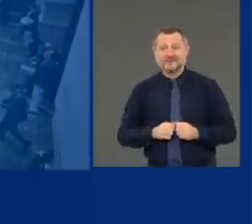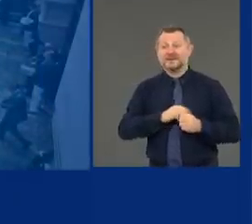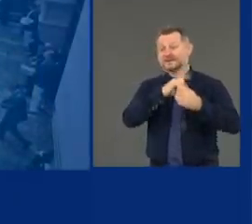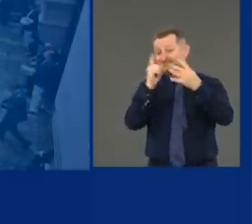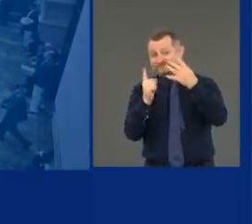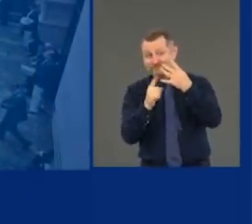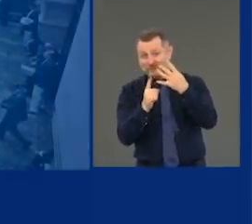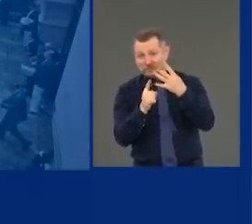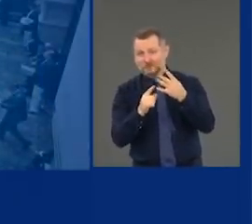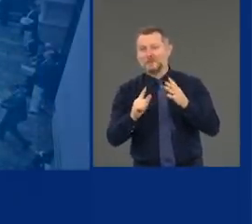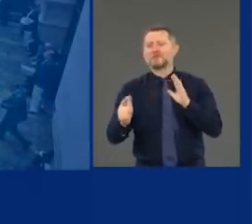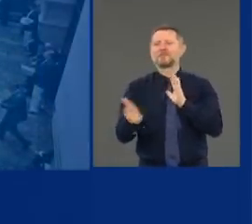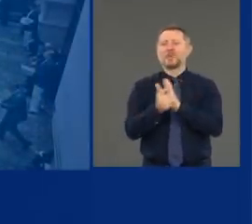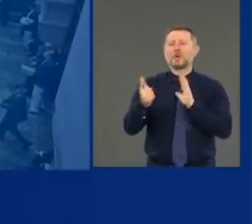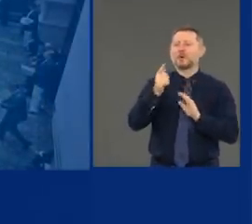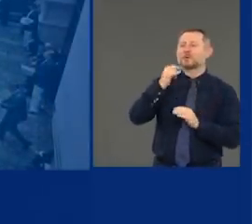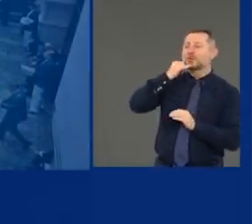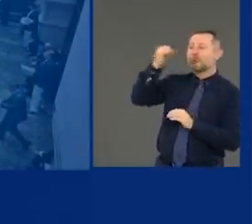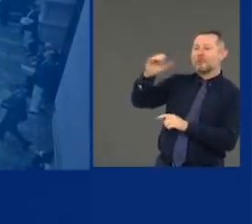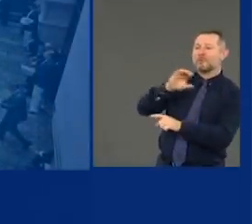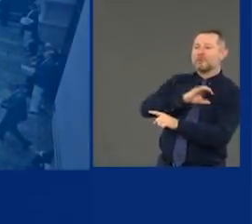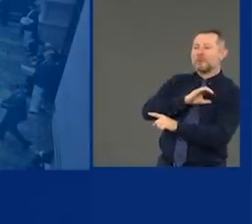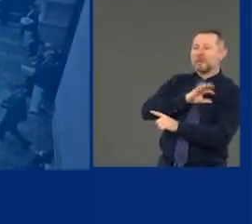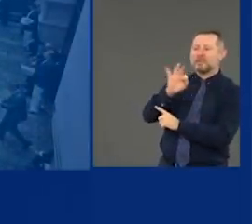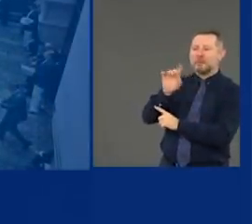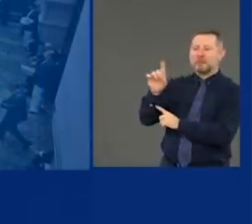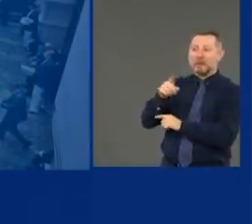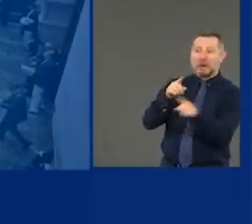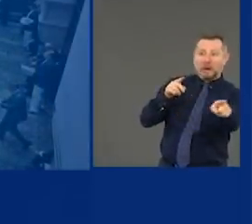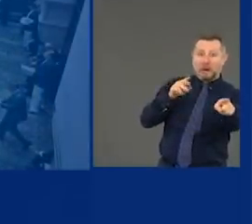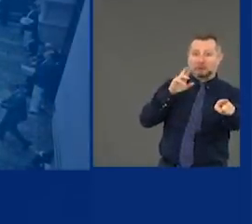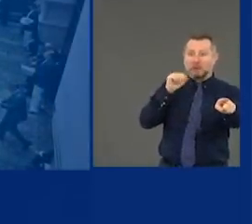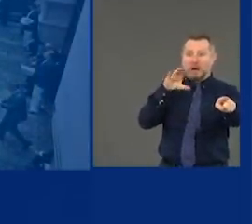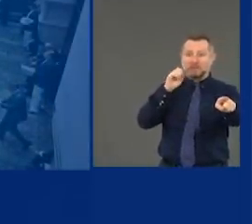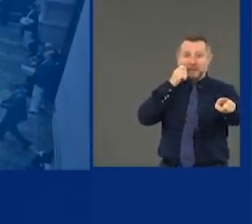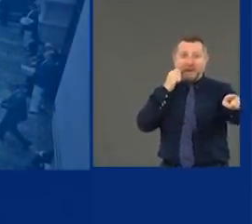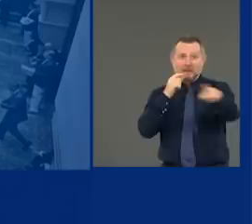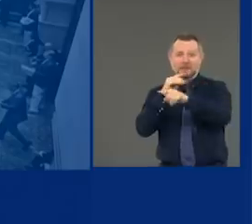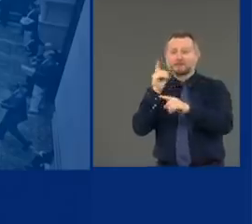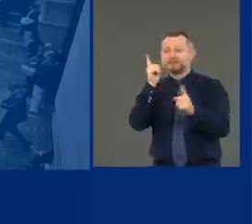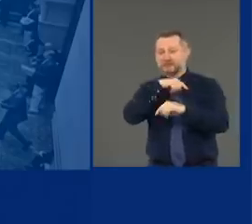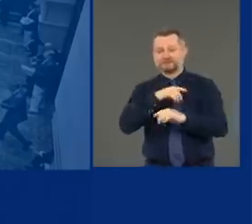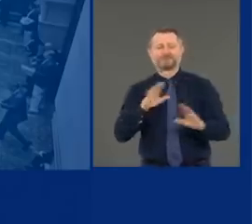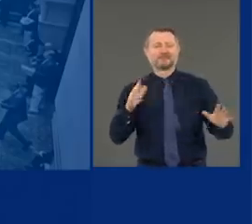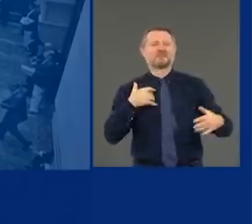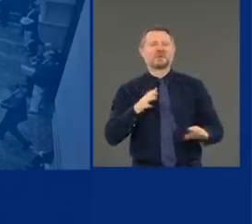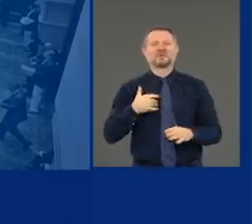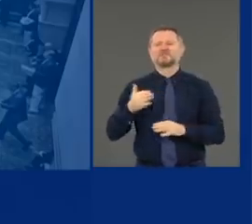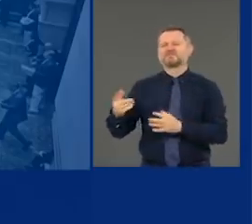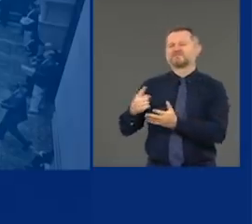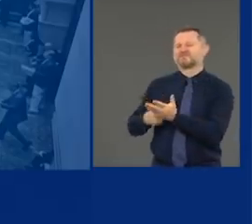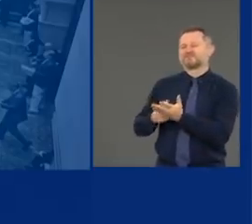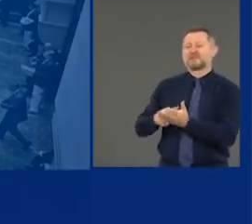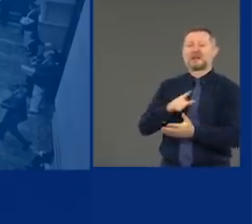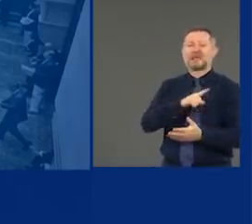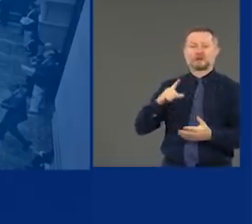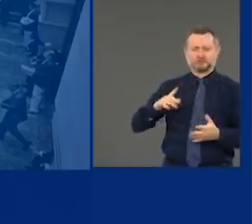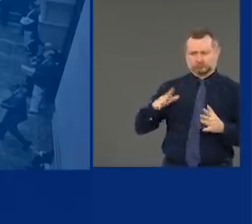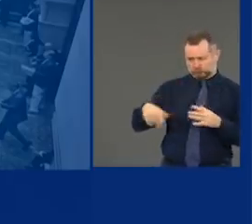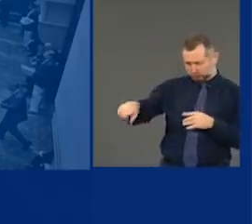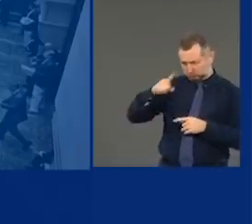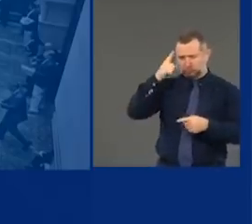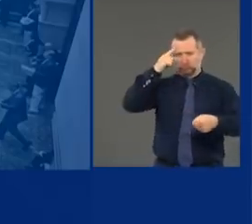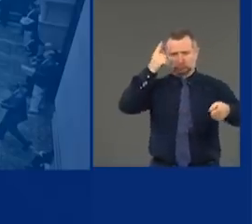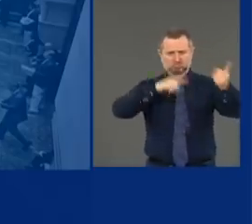race-based 9/11 reports. We worked with the legislature over the weekend. I think we have an agreement on the bills that are going